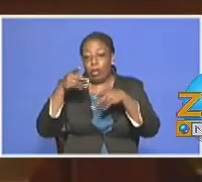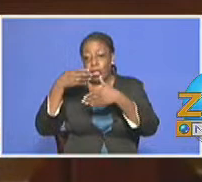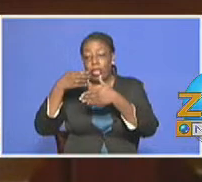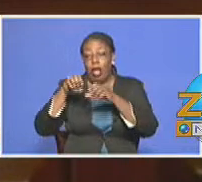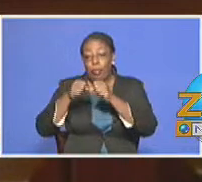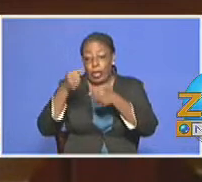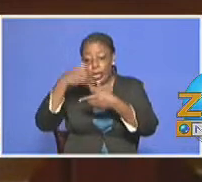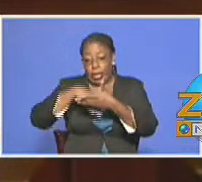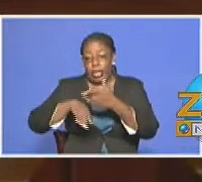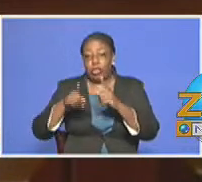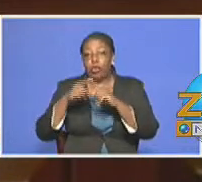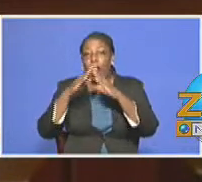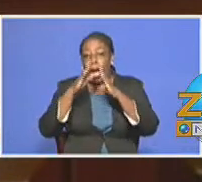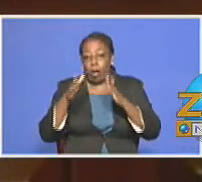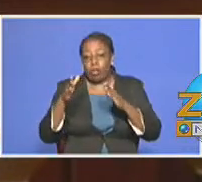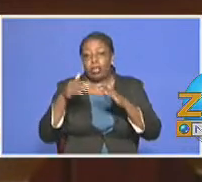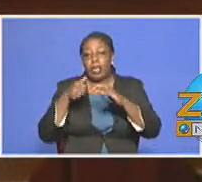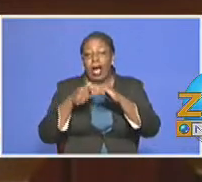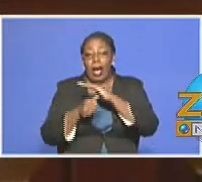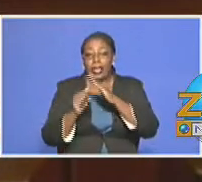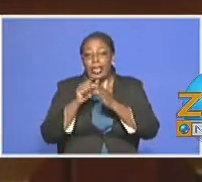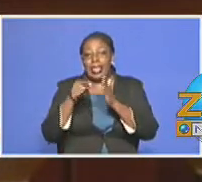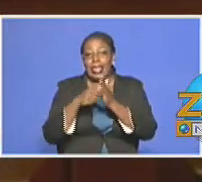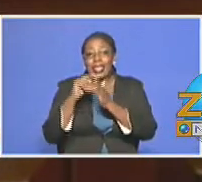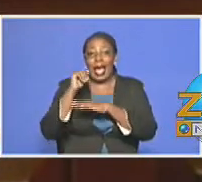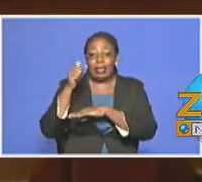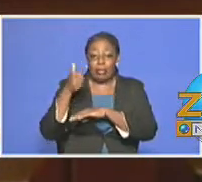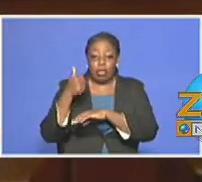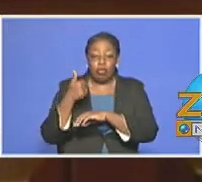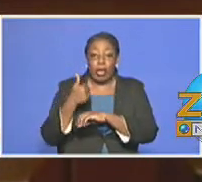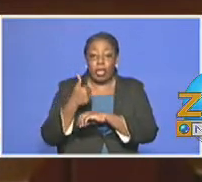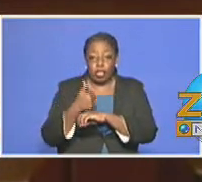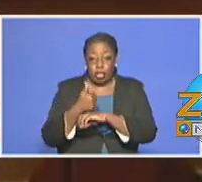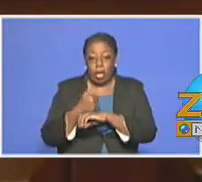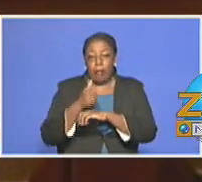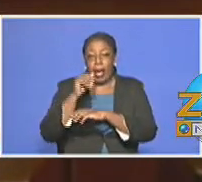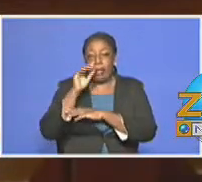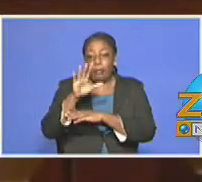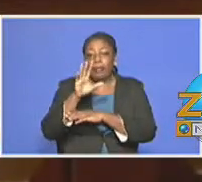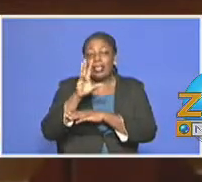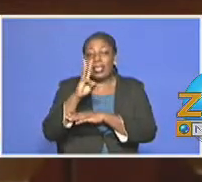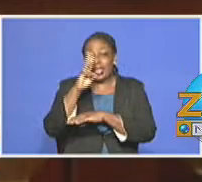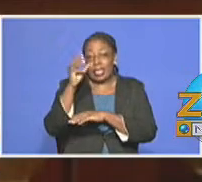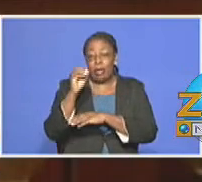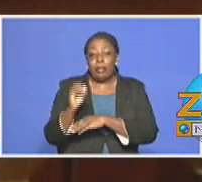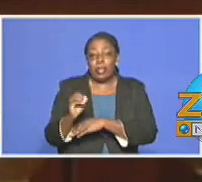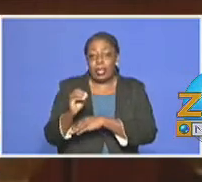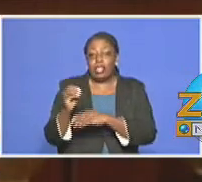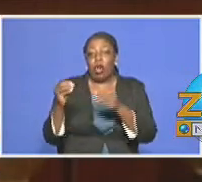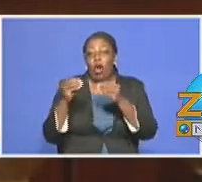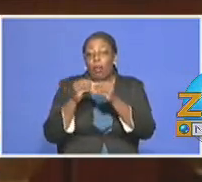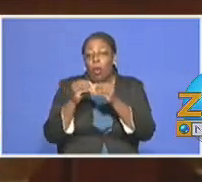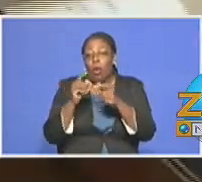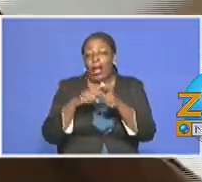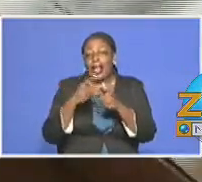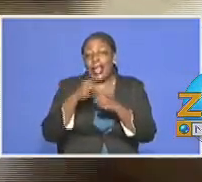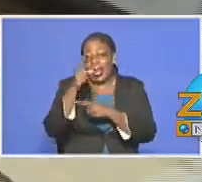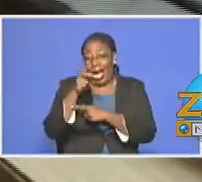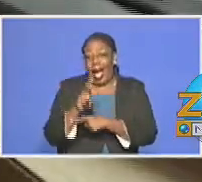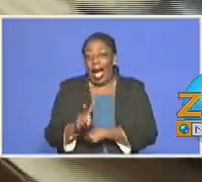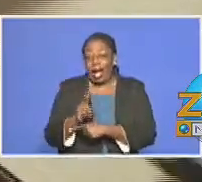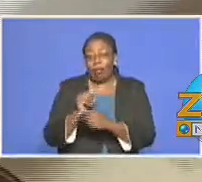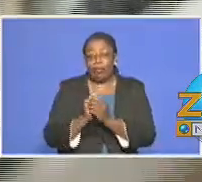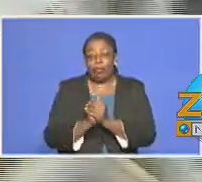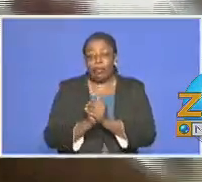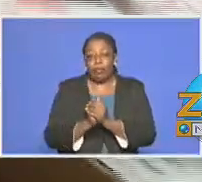under this minister-led administration by some 56%, or more than half.